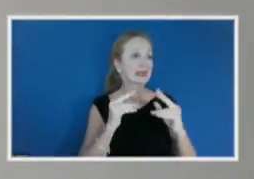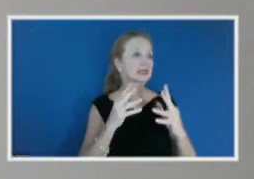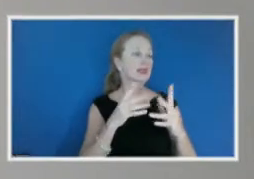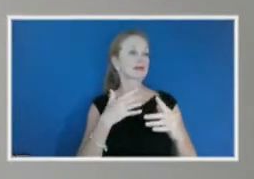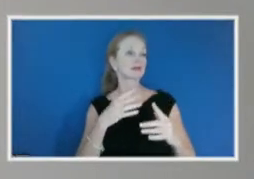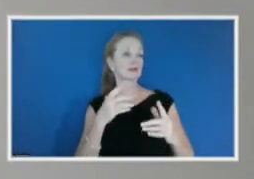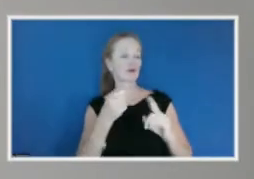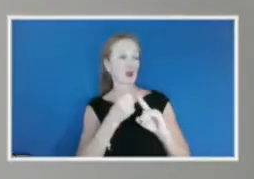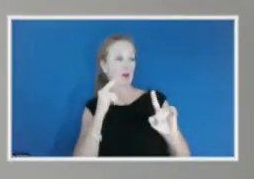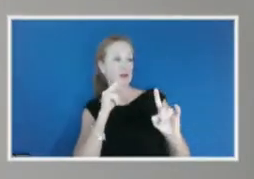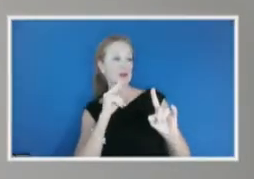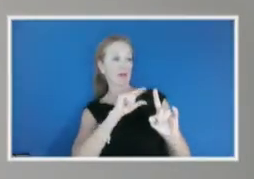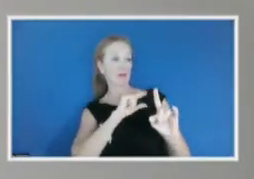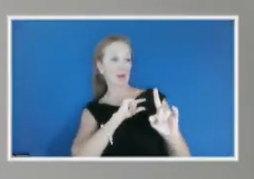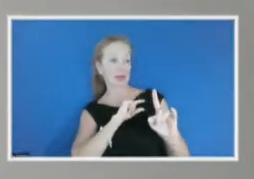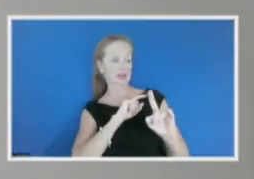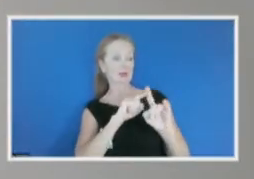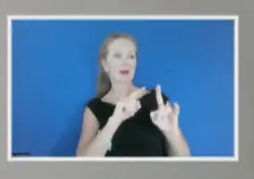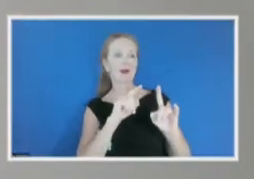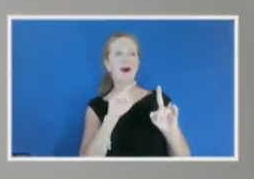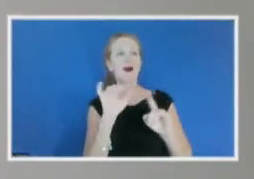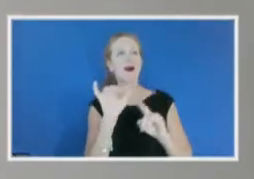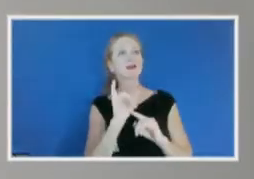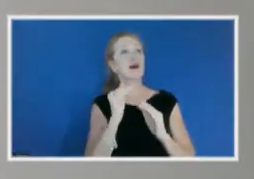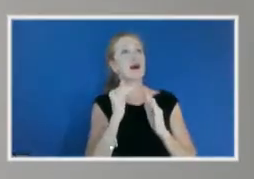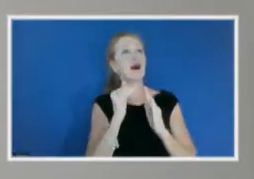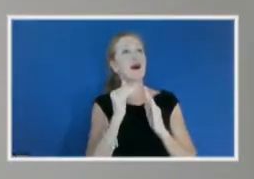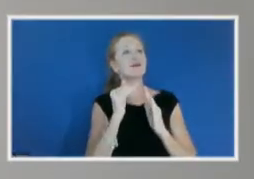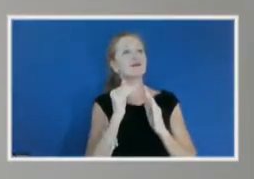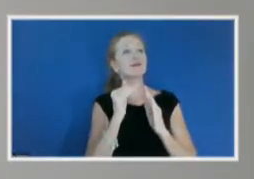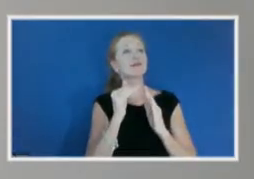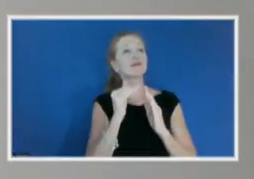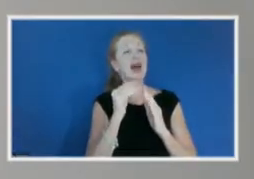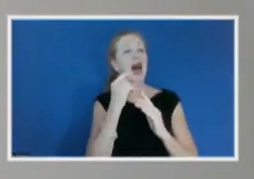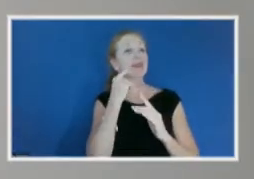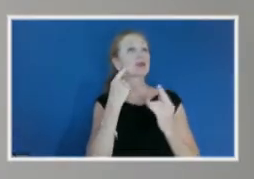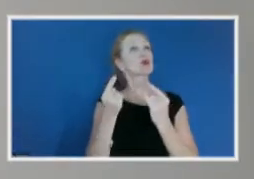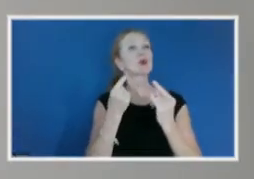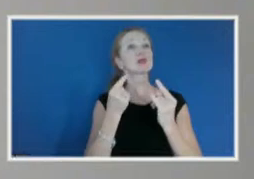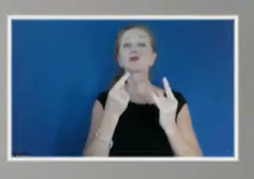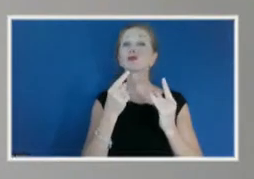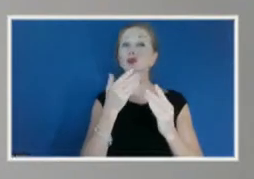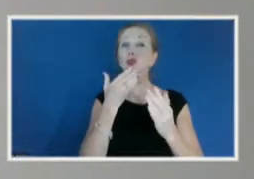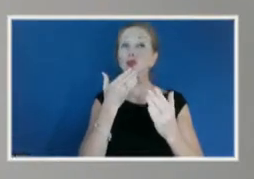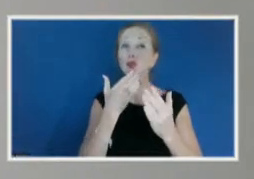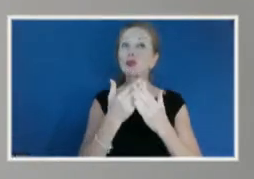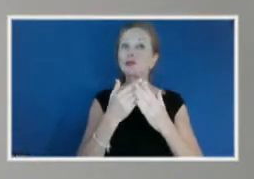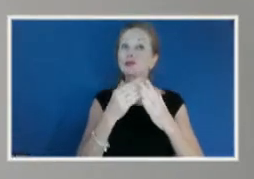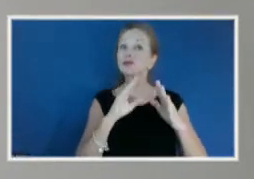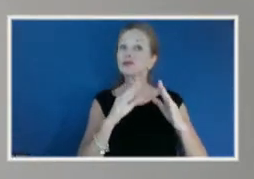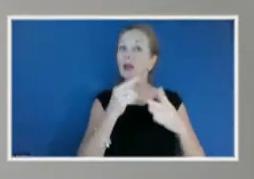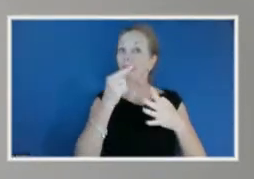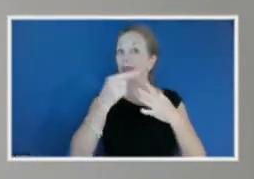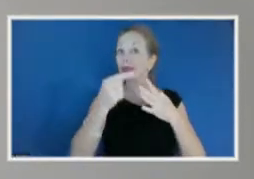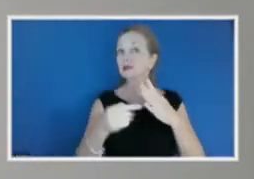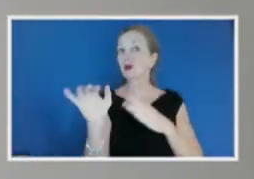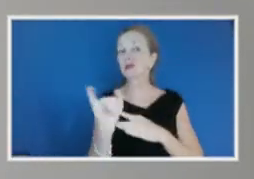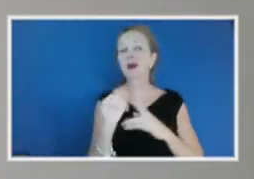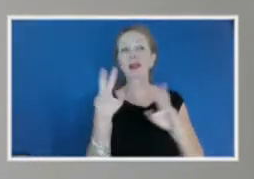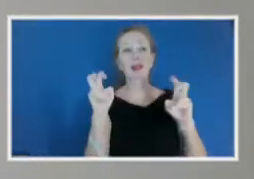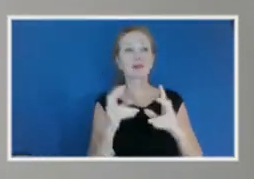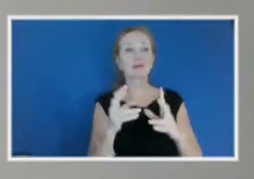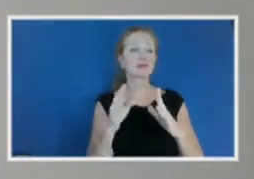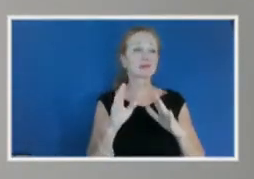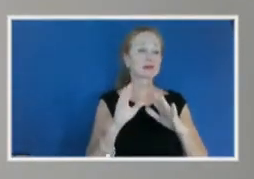also a lot of things that I think we're doing a lot of really good things, not just within the police department, but a lot of the grassroots organizations